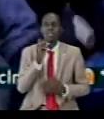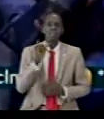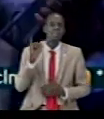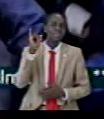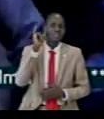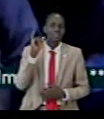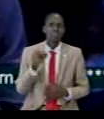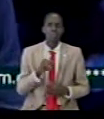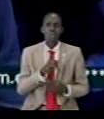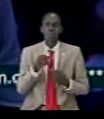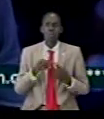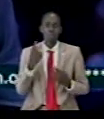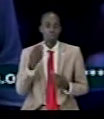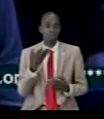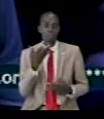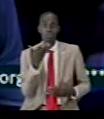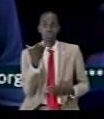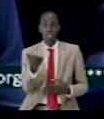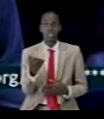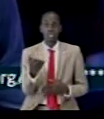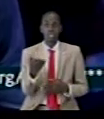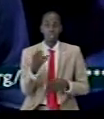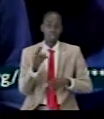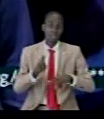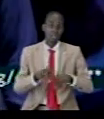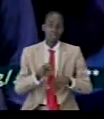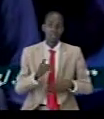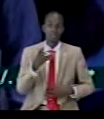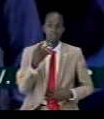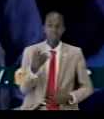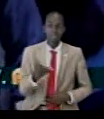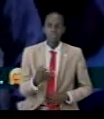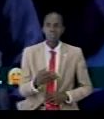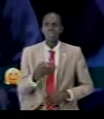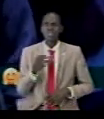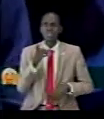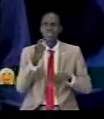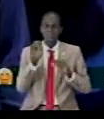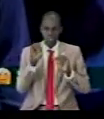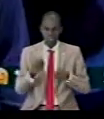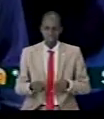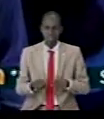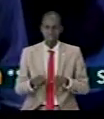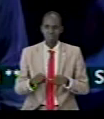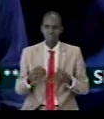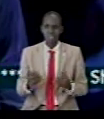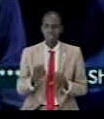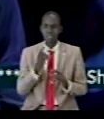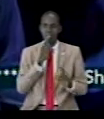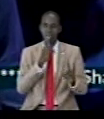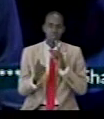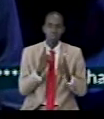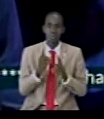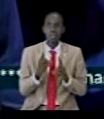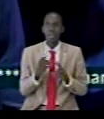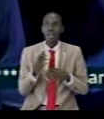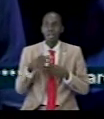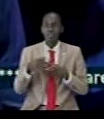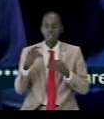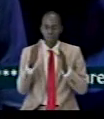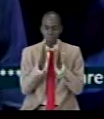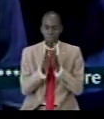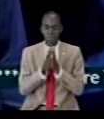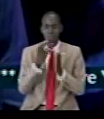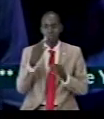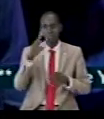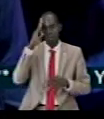we were there, down there in the Alpha location, he can speak unto us after the prayer from the man of